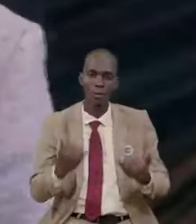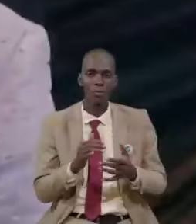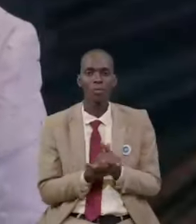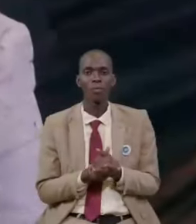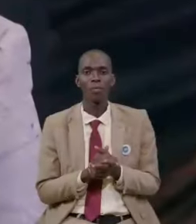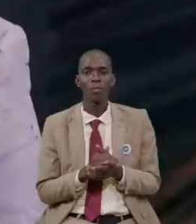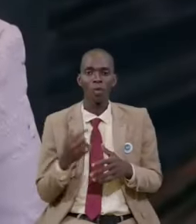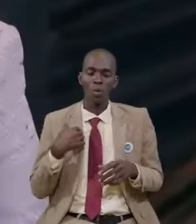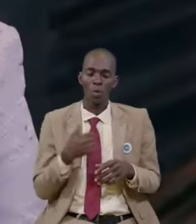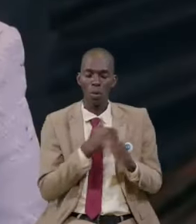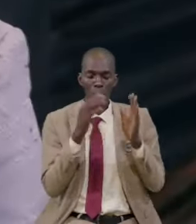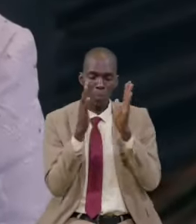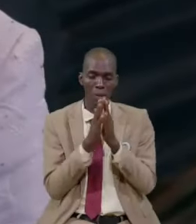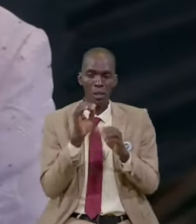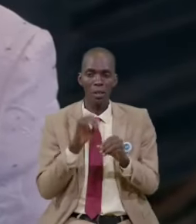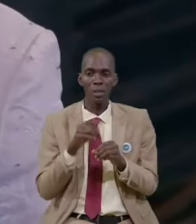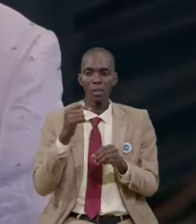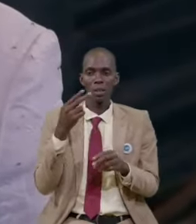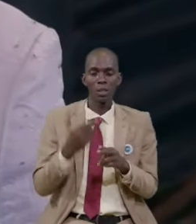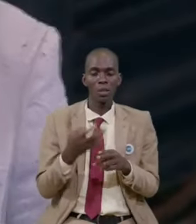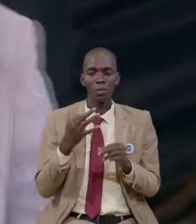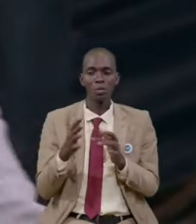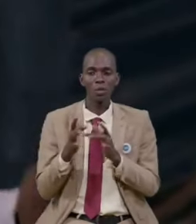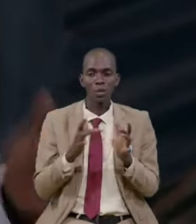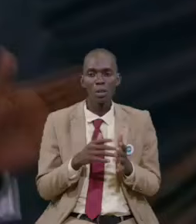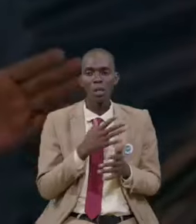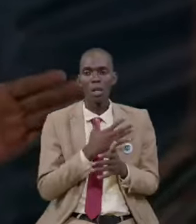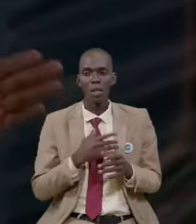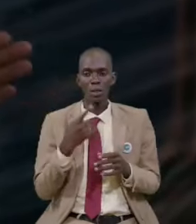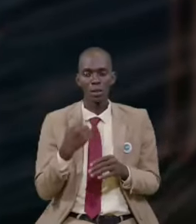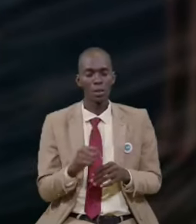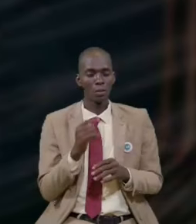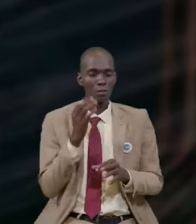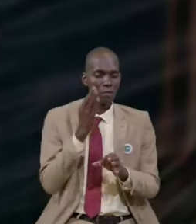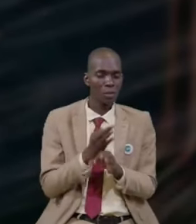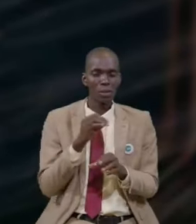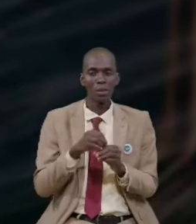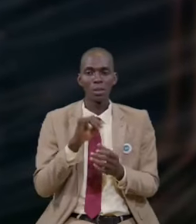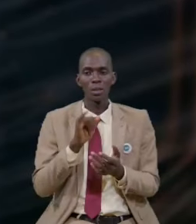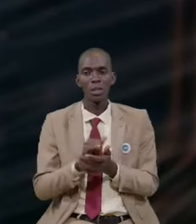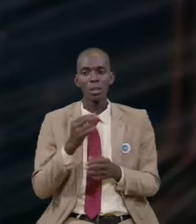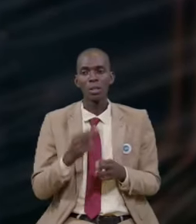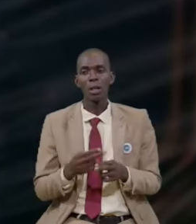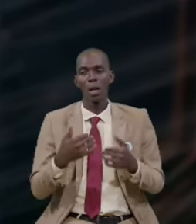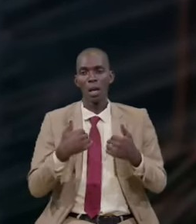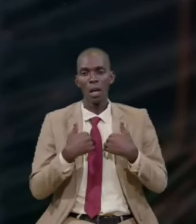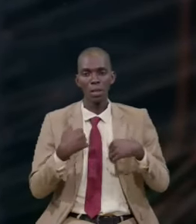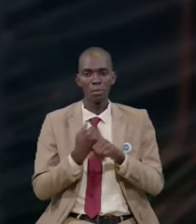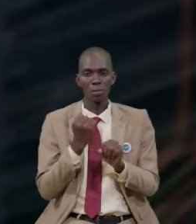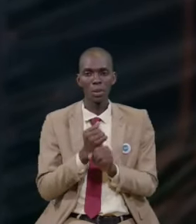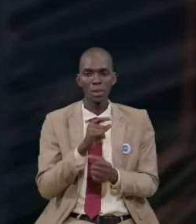the name and faith in that name has made this man